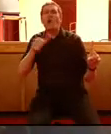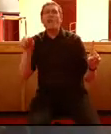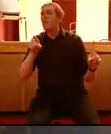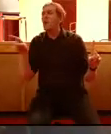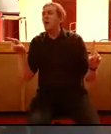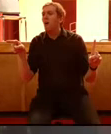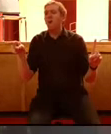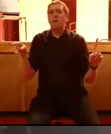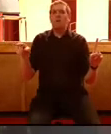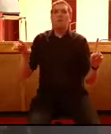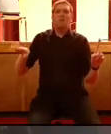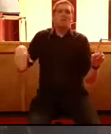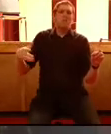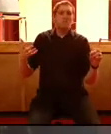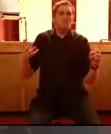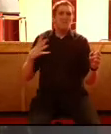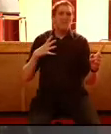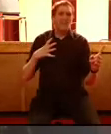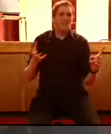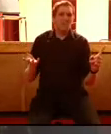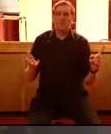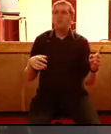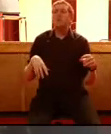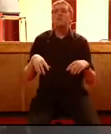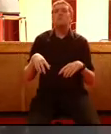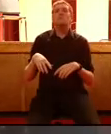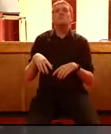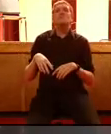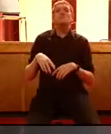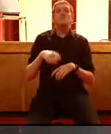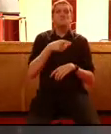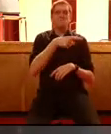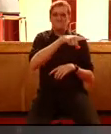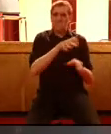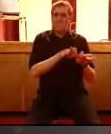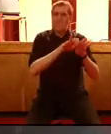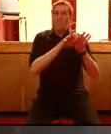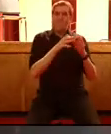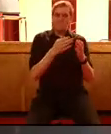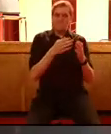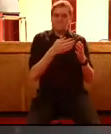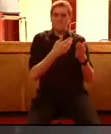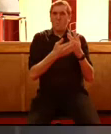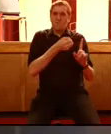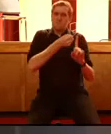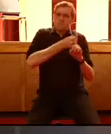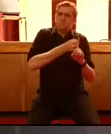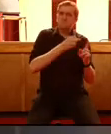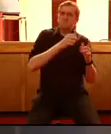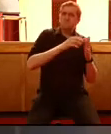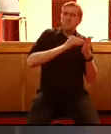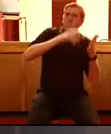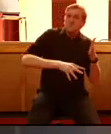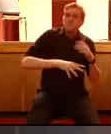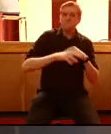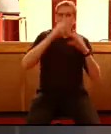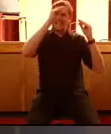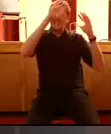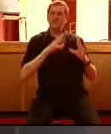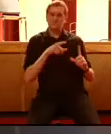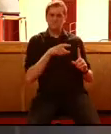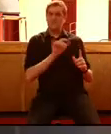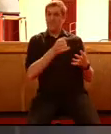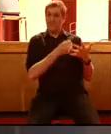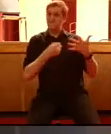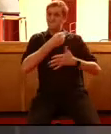are for show, things that actually impact the teachers and the students. those are the things that have to take priority, especially during a